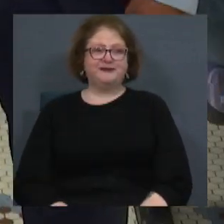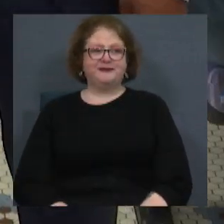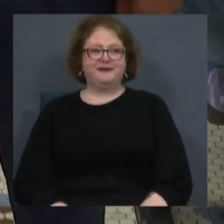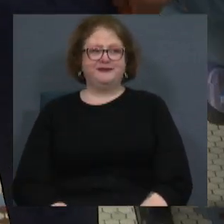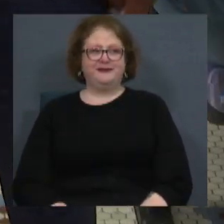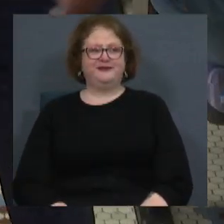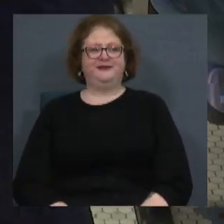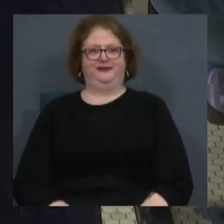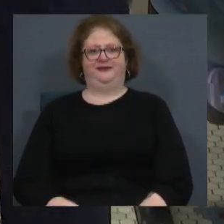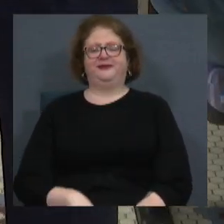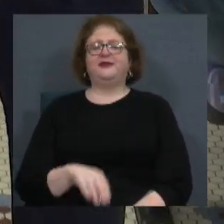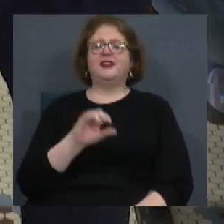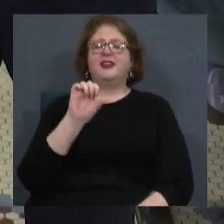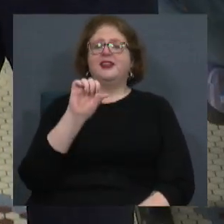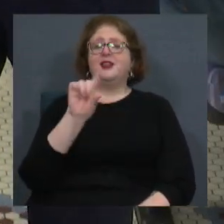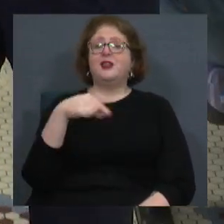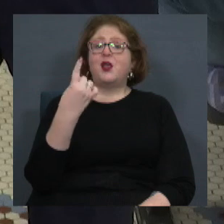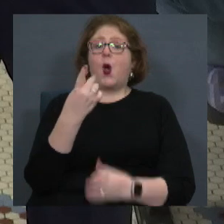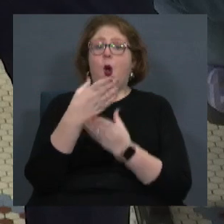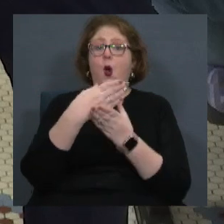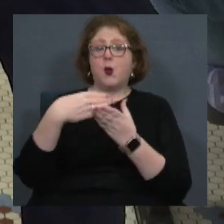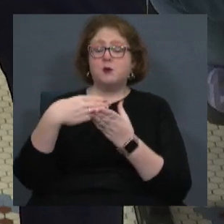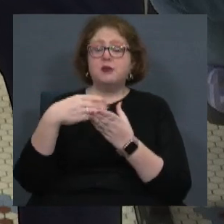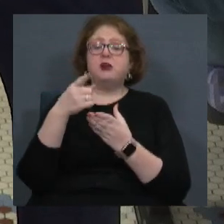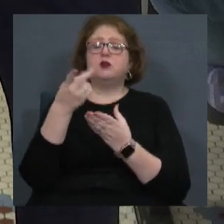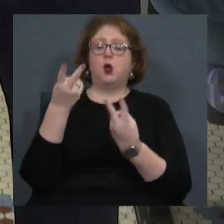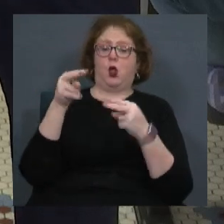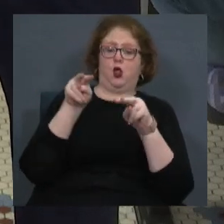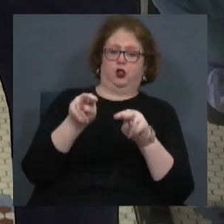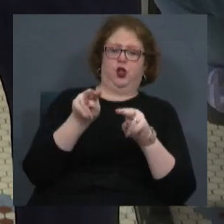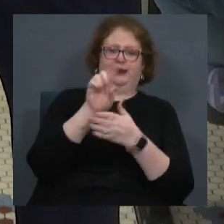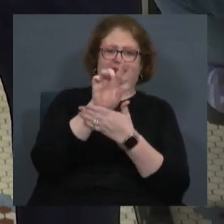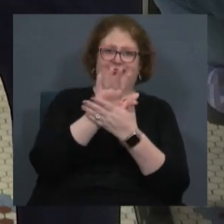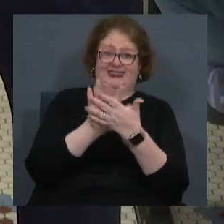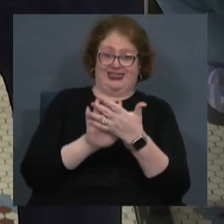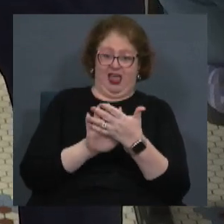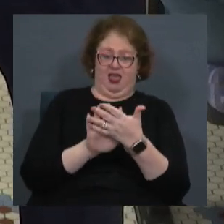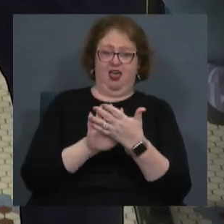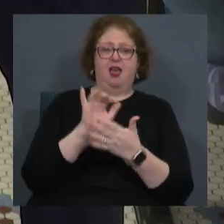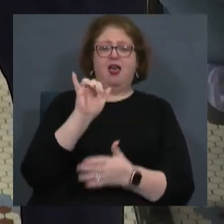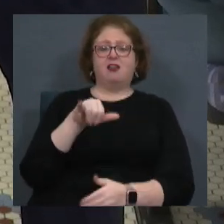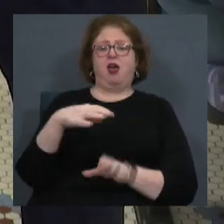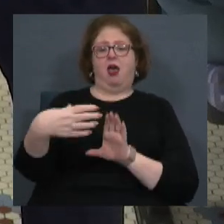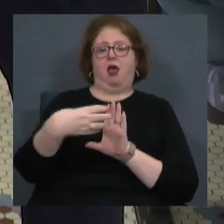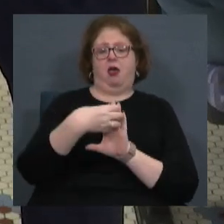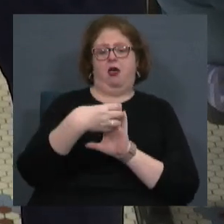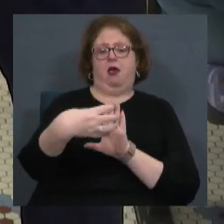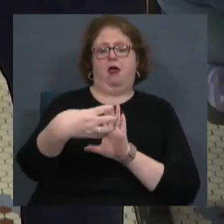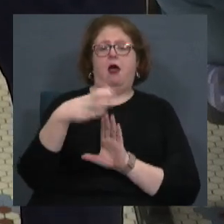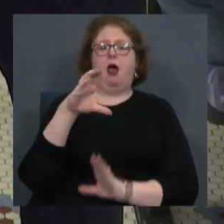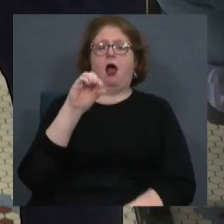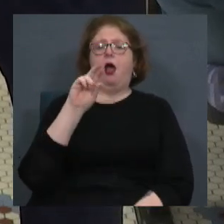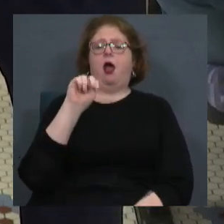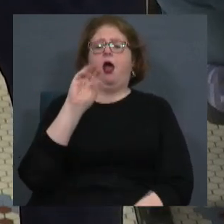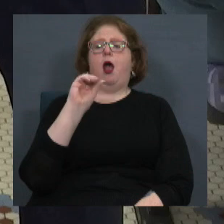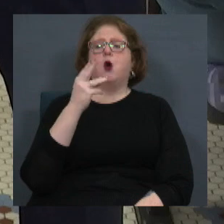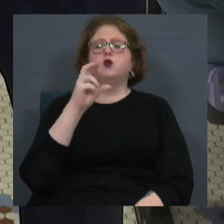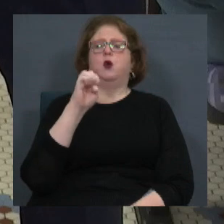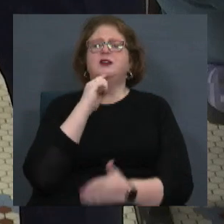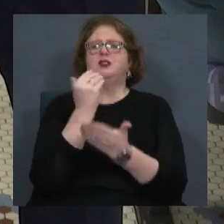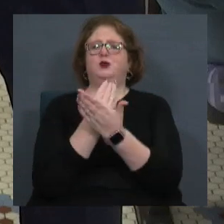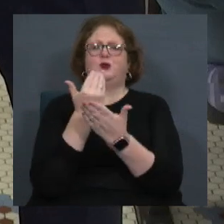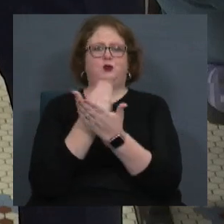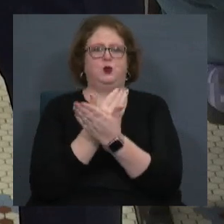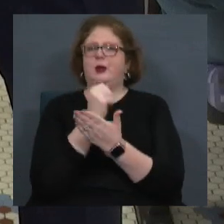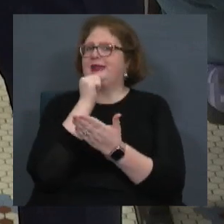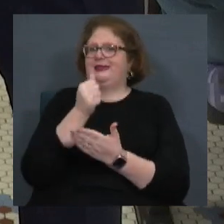The only piece I would add to that is as you look at the design, that concourse is actually a new facility. It's not the existing facility. And part of the